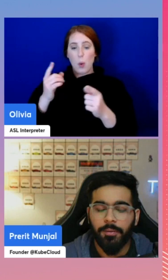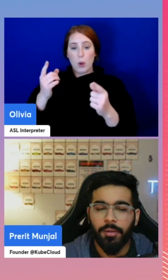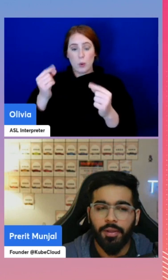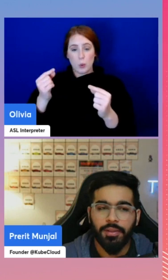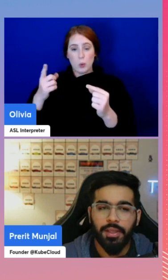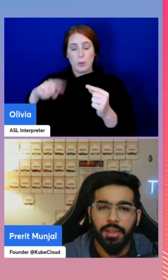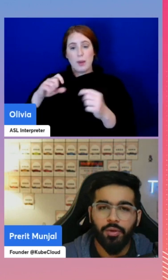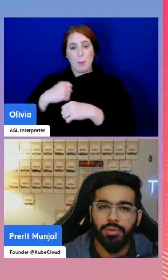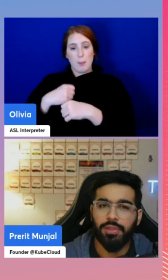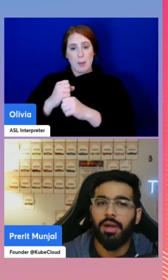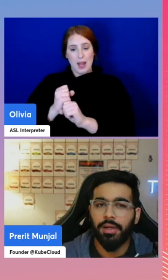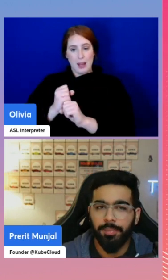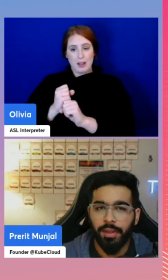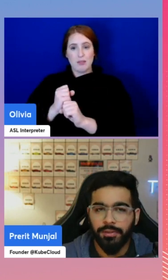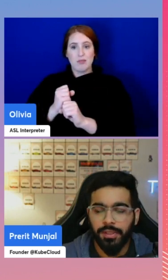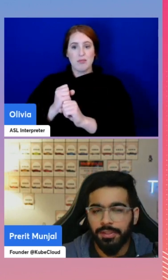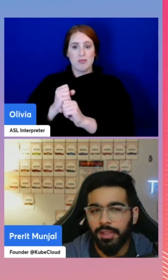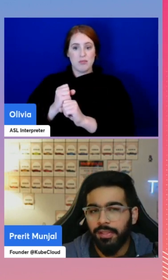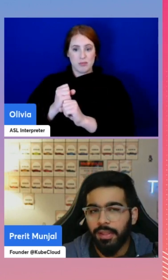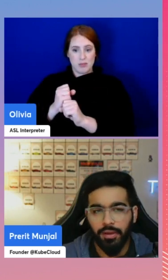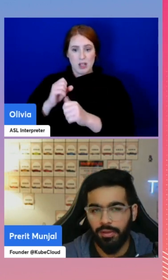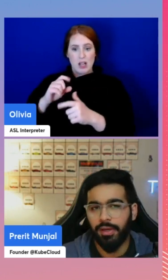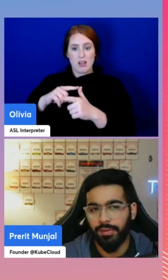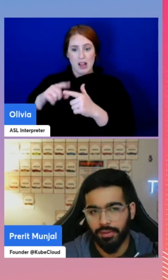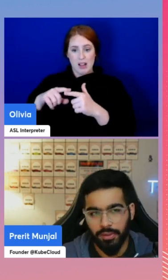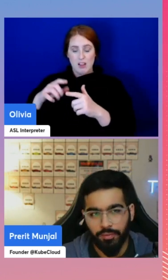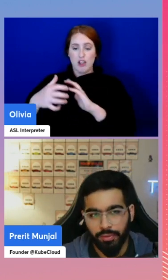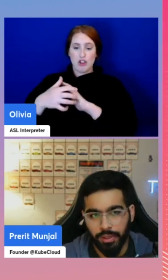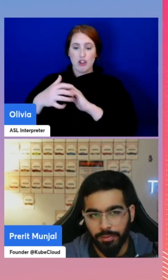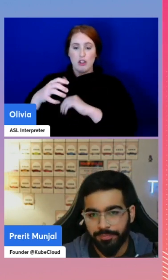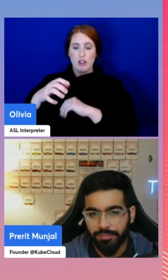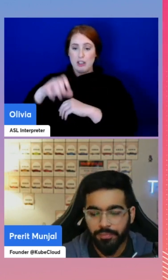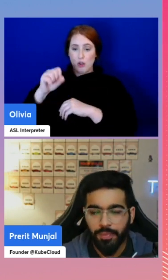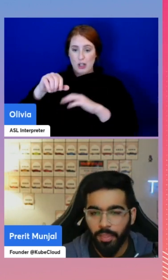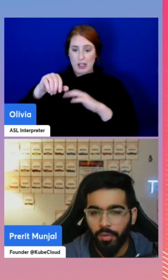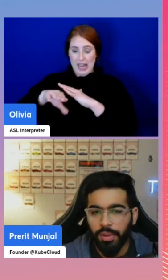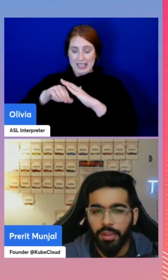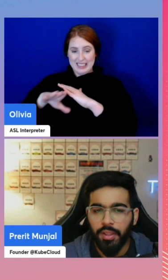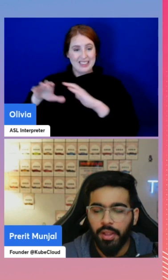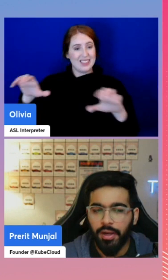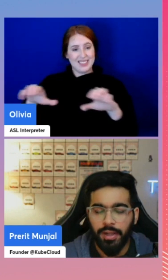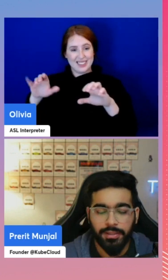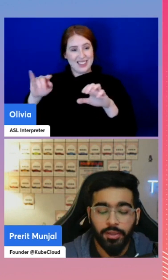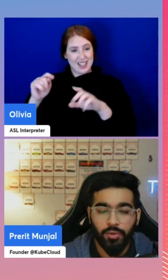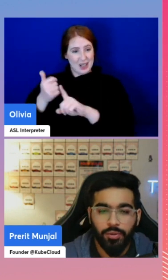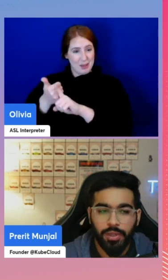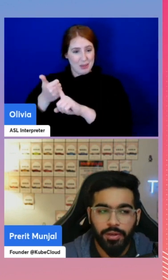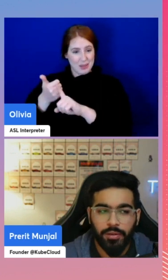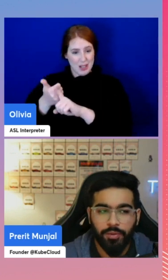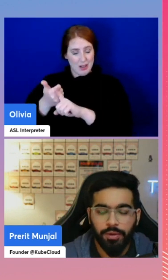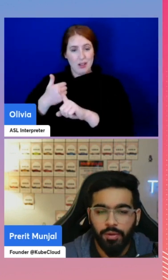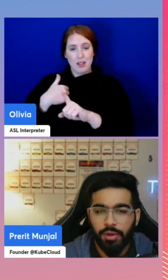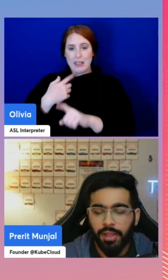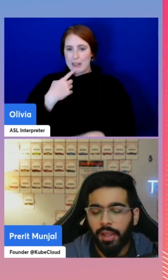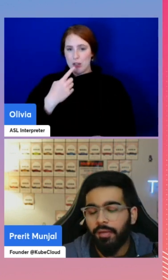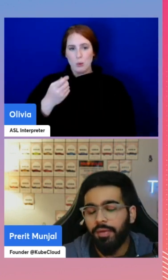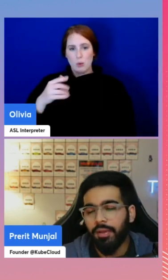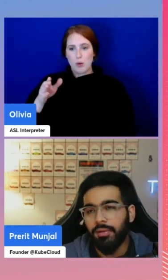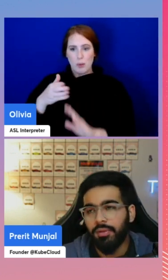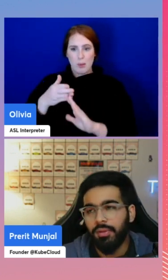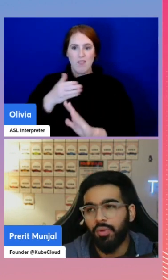and they took the RDP access and they did the stuff on that. Okay, and as I told you that we were